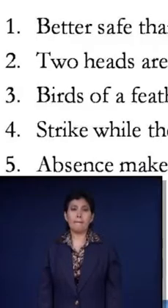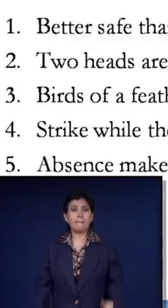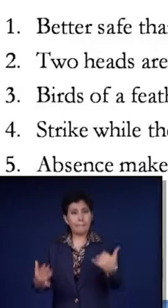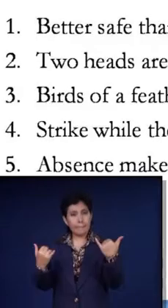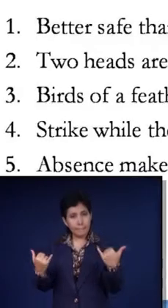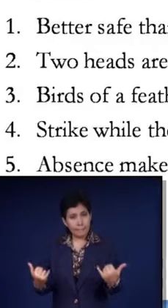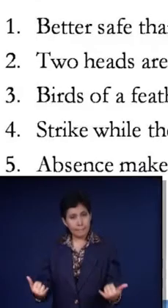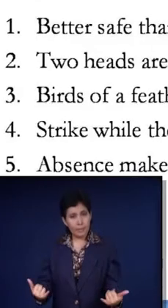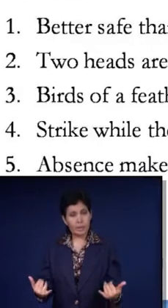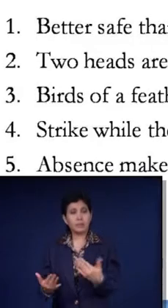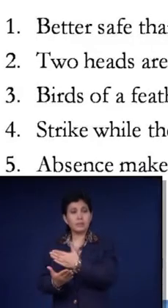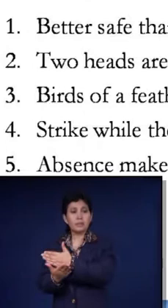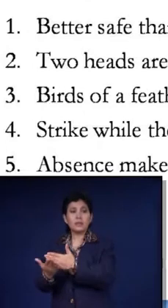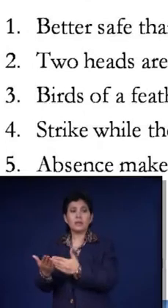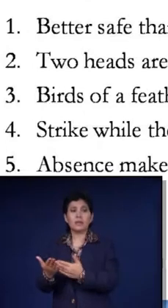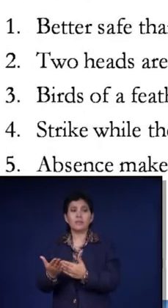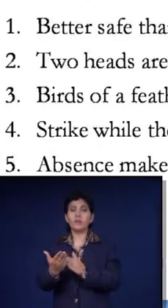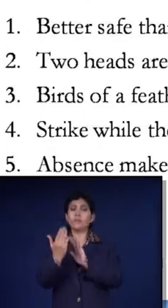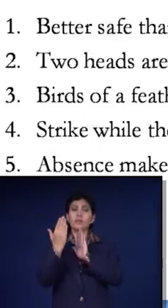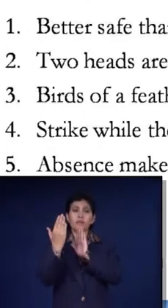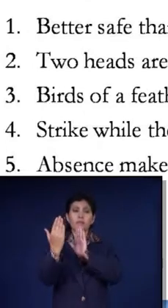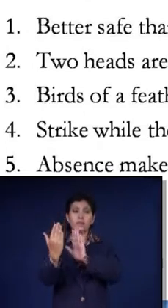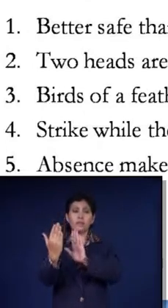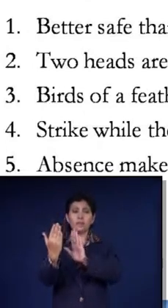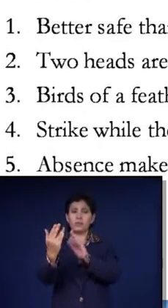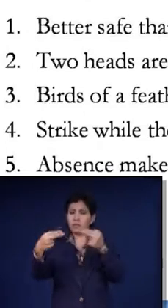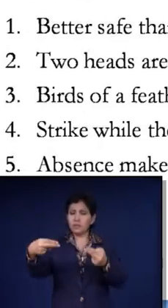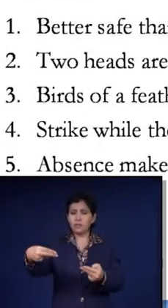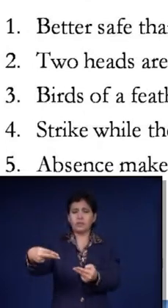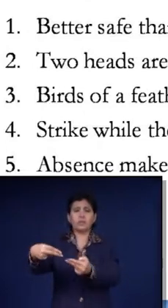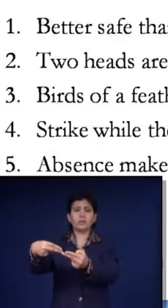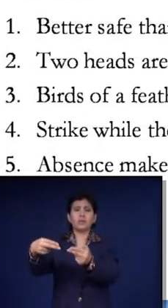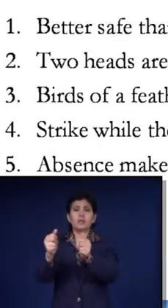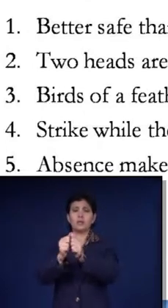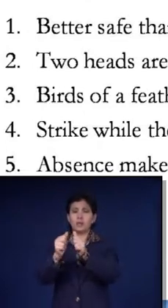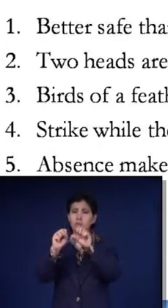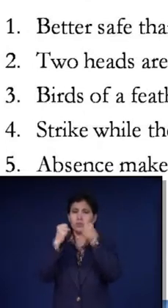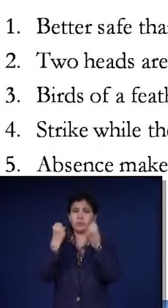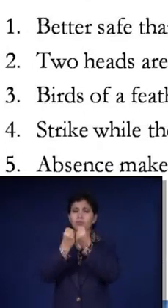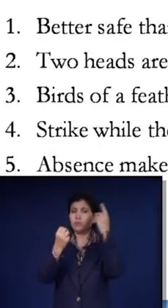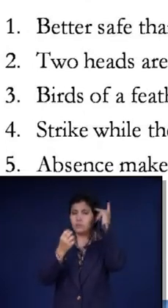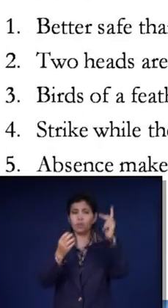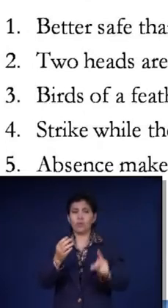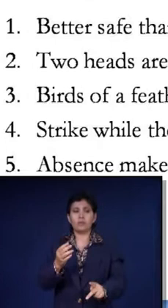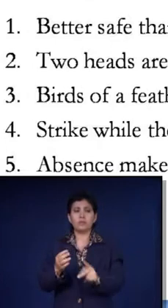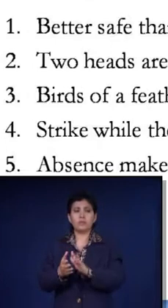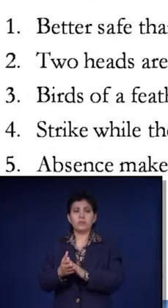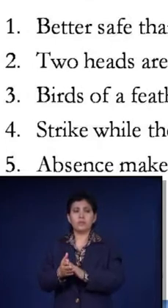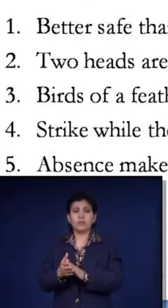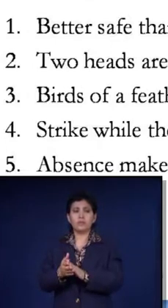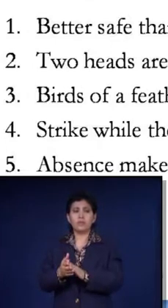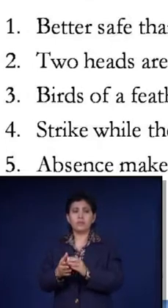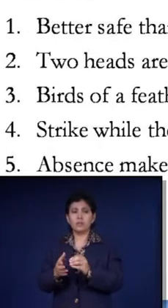Now, some of the wisdom phrases that's related to social psychology. The first one is better to be safe